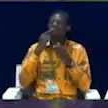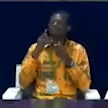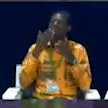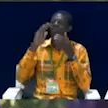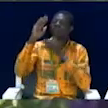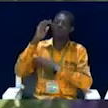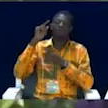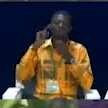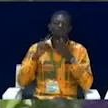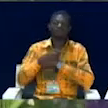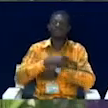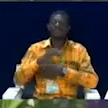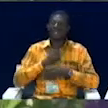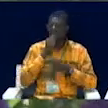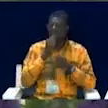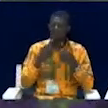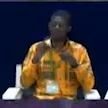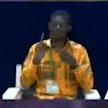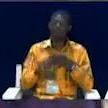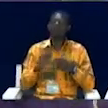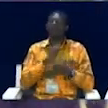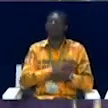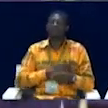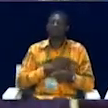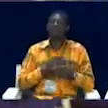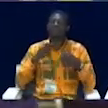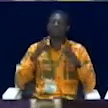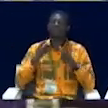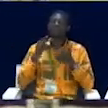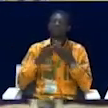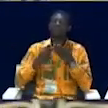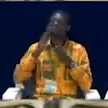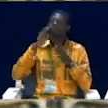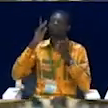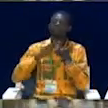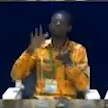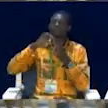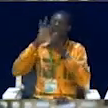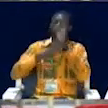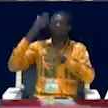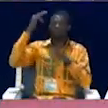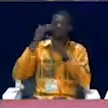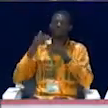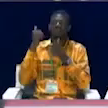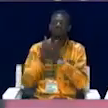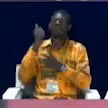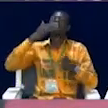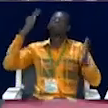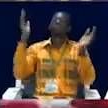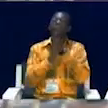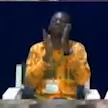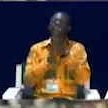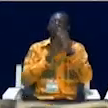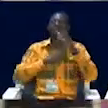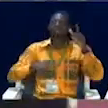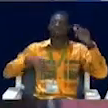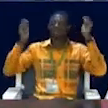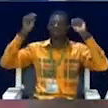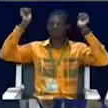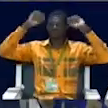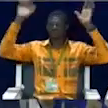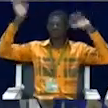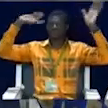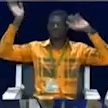God. Today I have come to pay this debt, and let your name alone be glorified in Jesus' name. Praise the Lord!